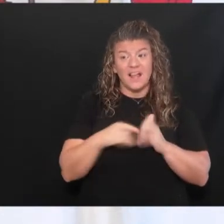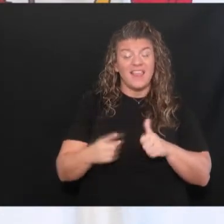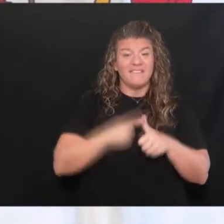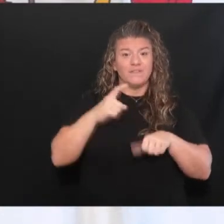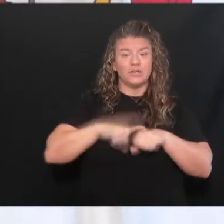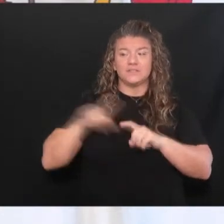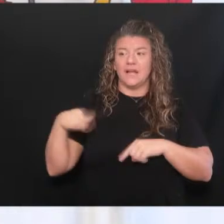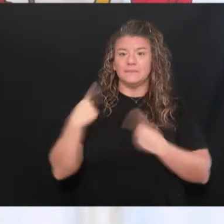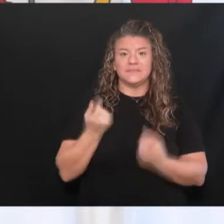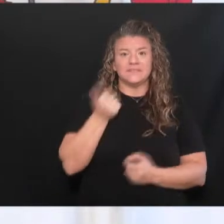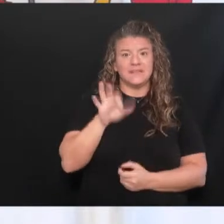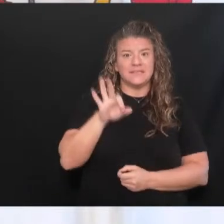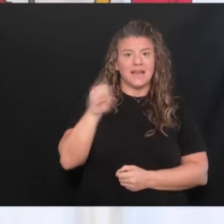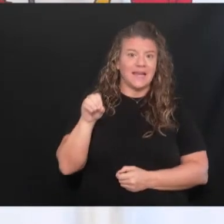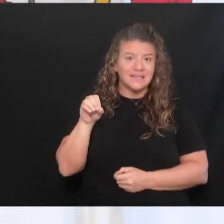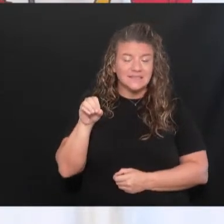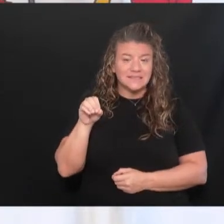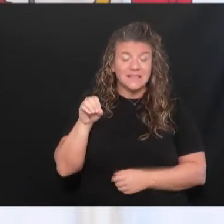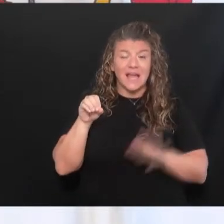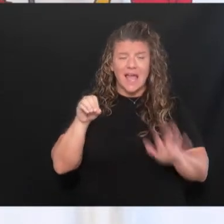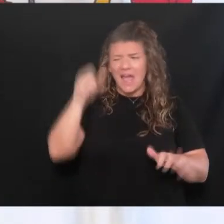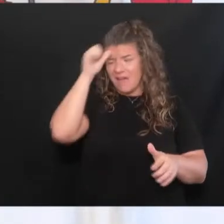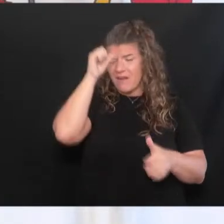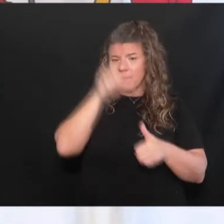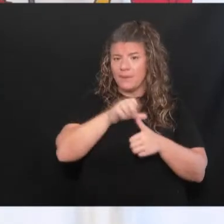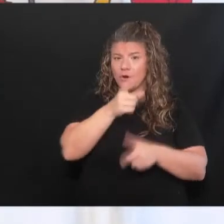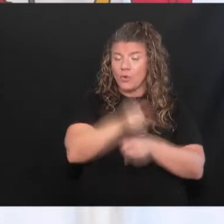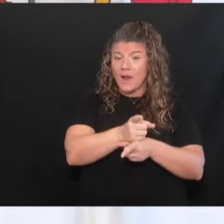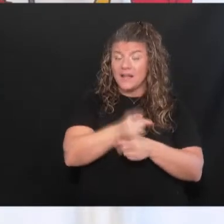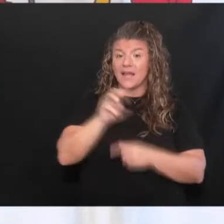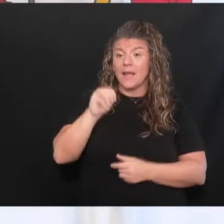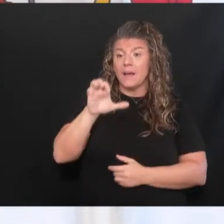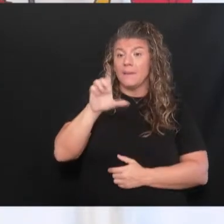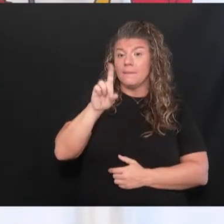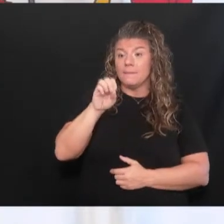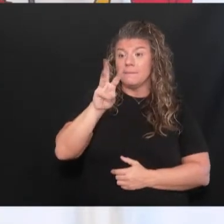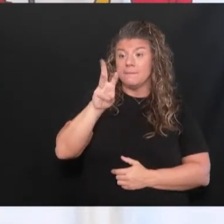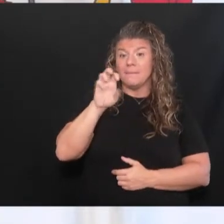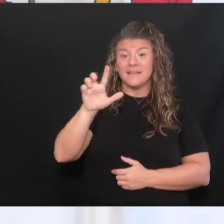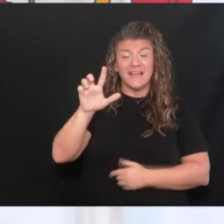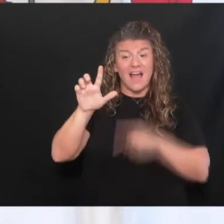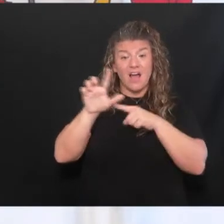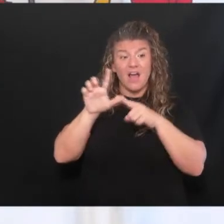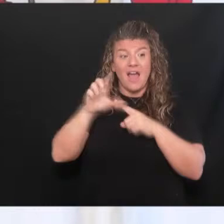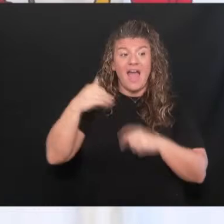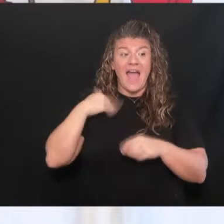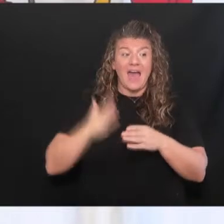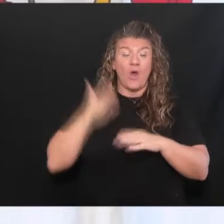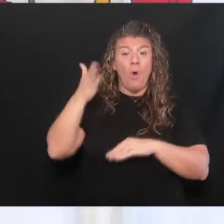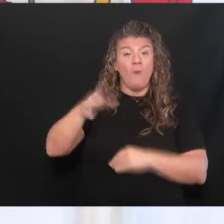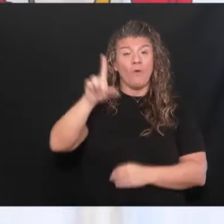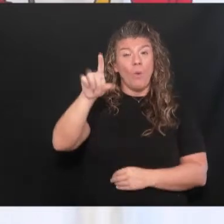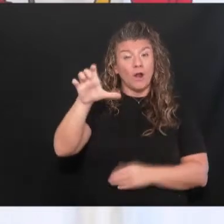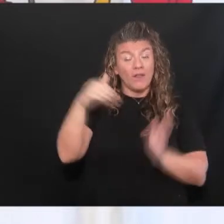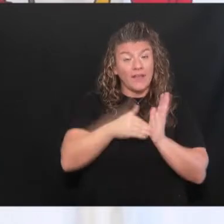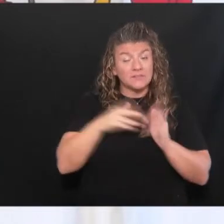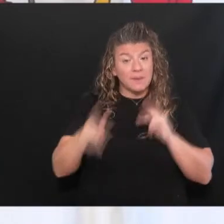since 1990. If I remember correctly, McDowell County at one time had over 100,000 people in McDowell